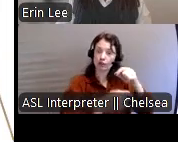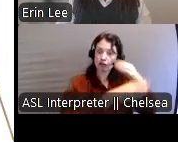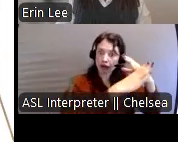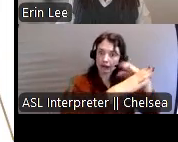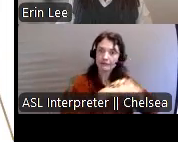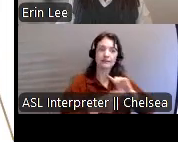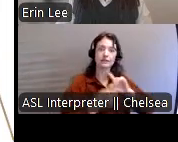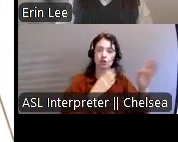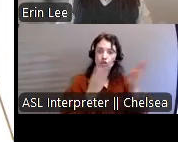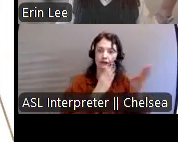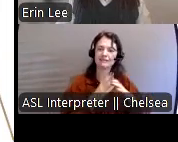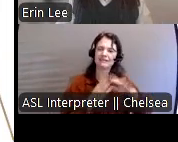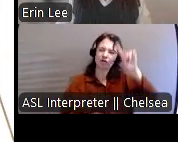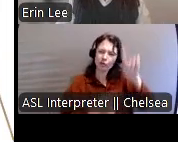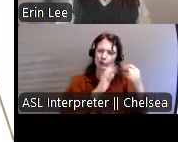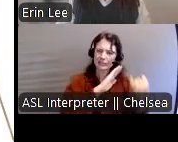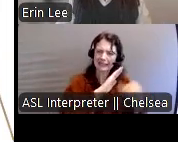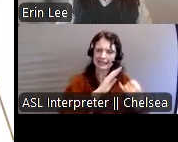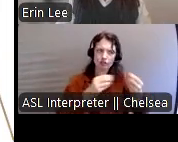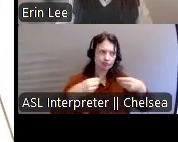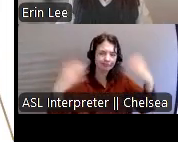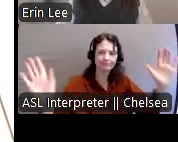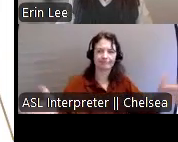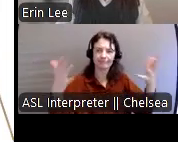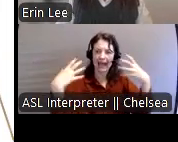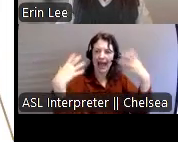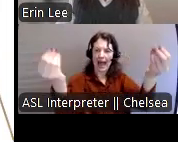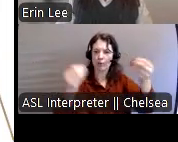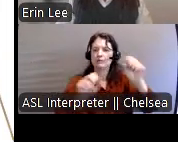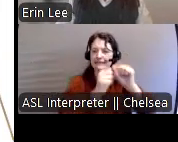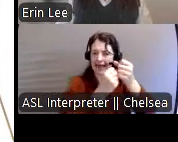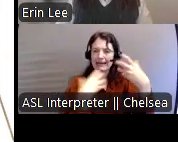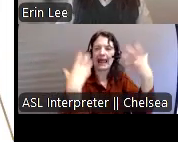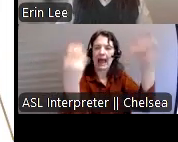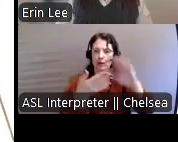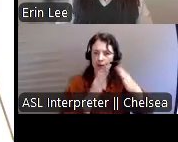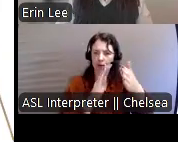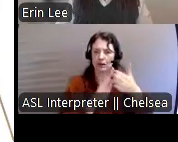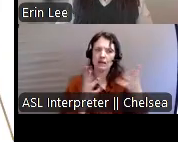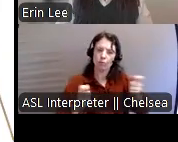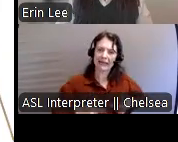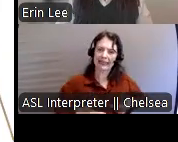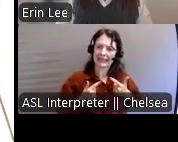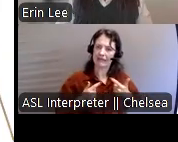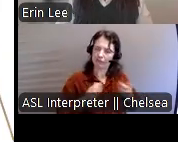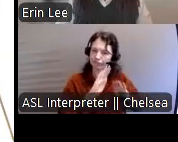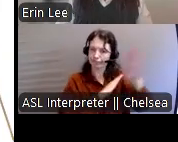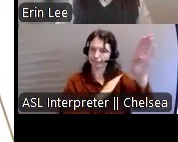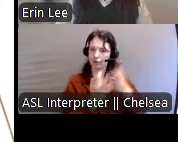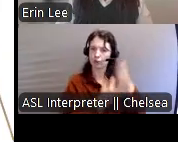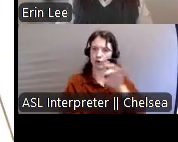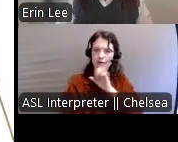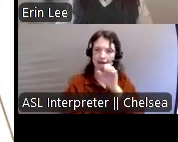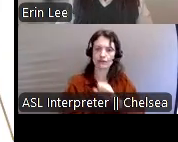isolation, and promoting reasons to live and thrive as folks age. Balance this approach must be